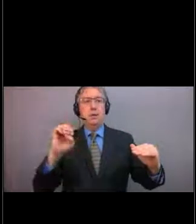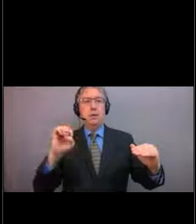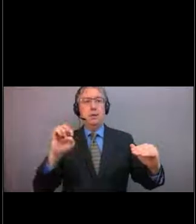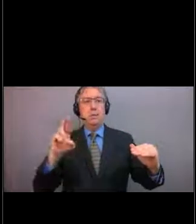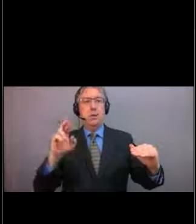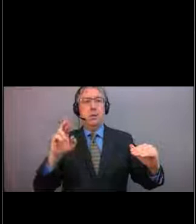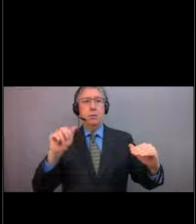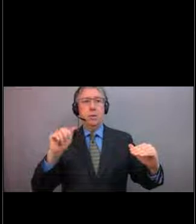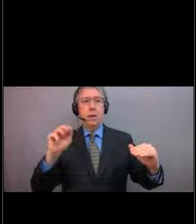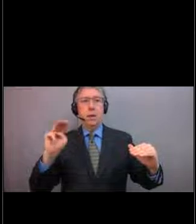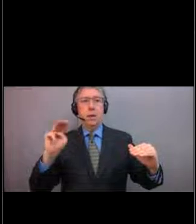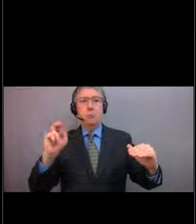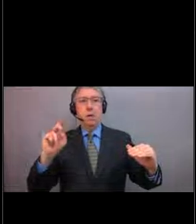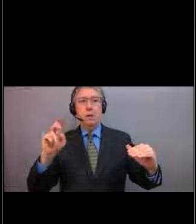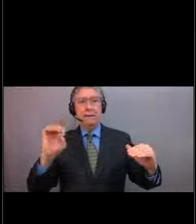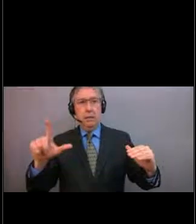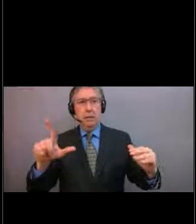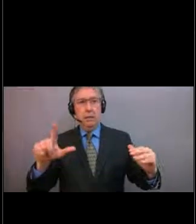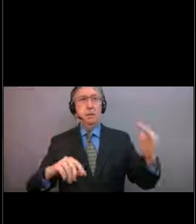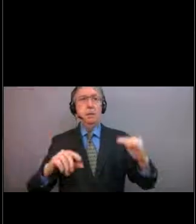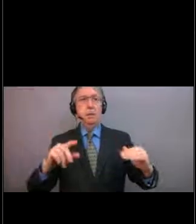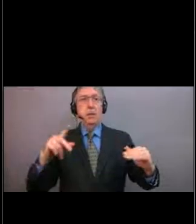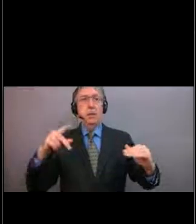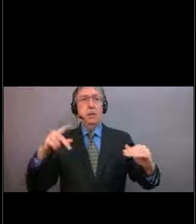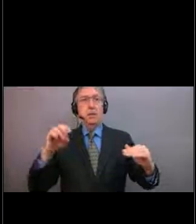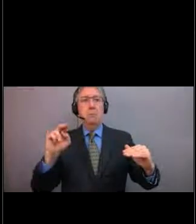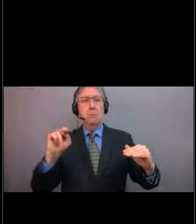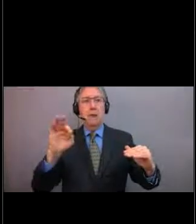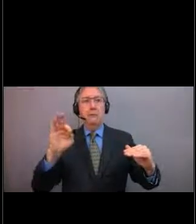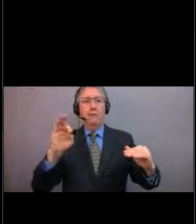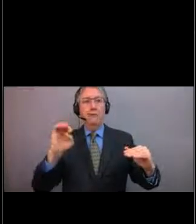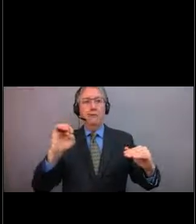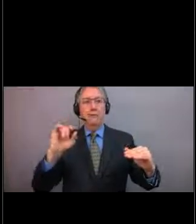Deborah Mondial, Ping Fei Yu,